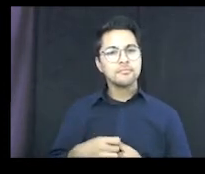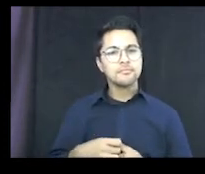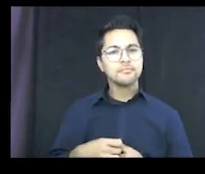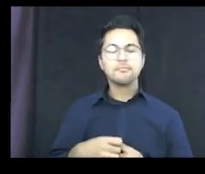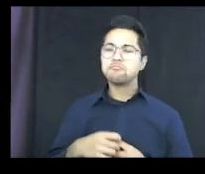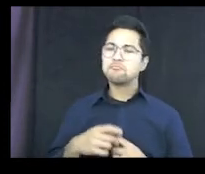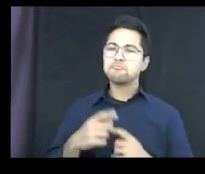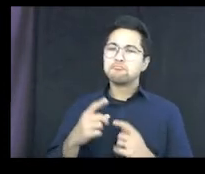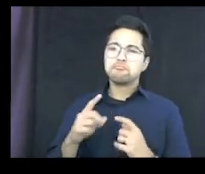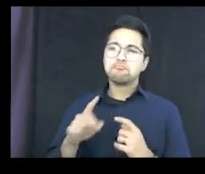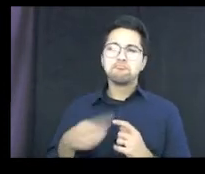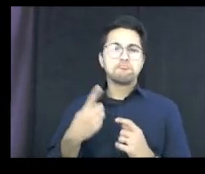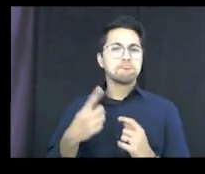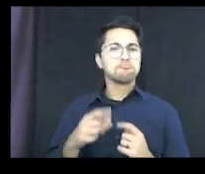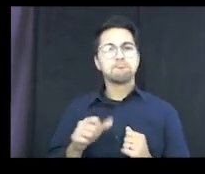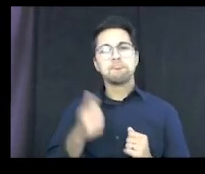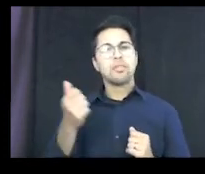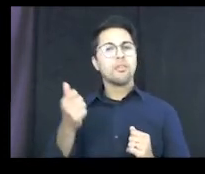another